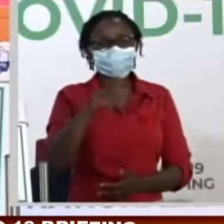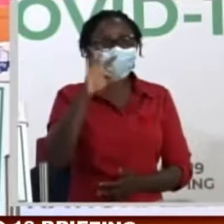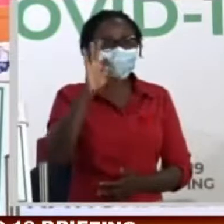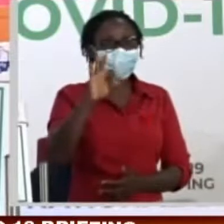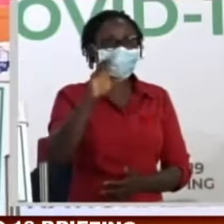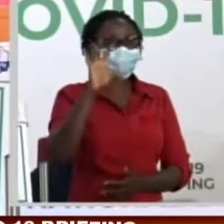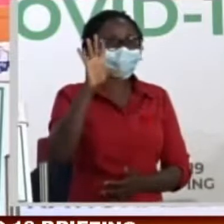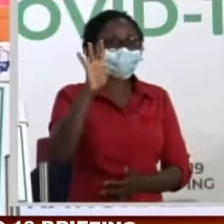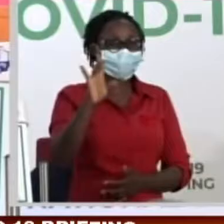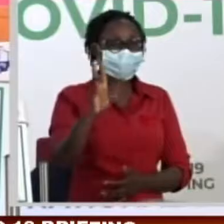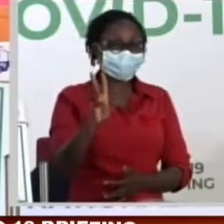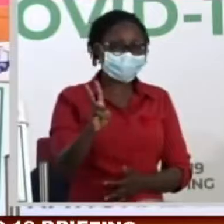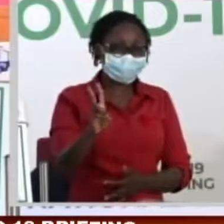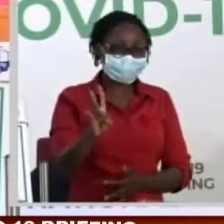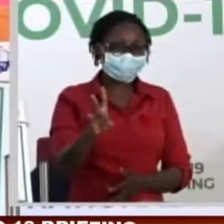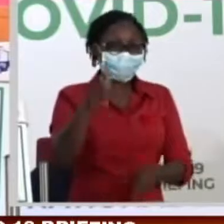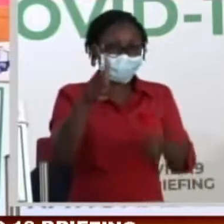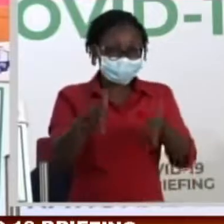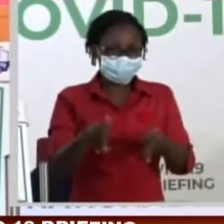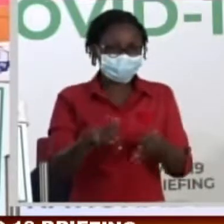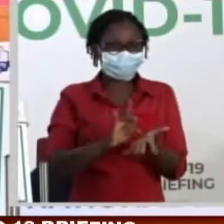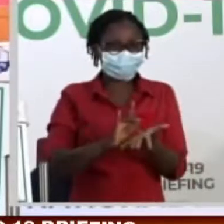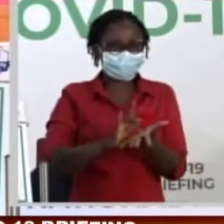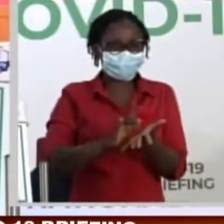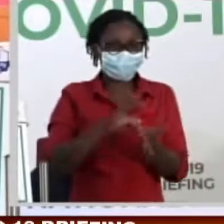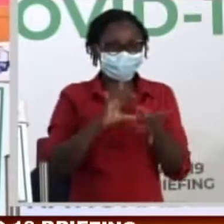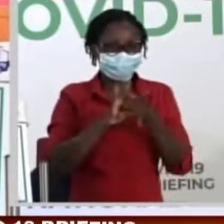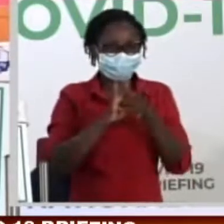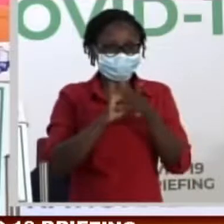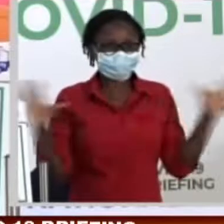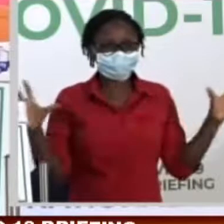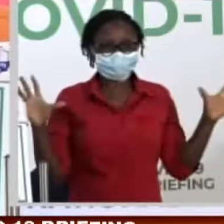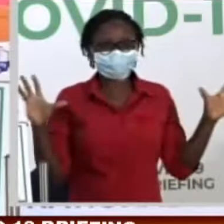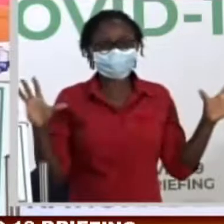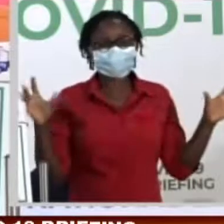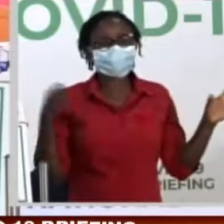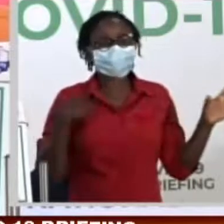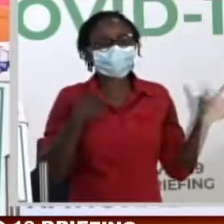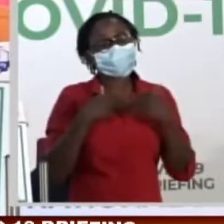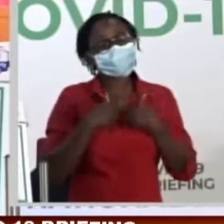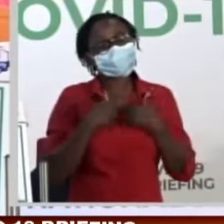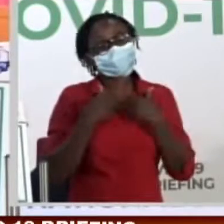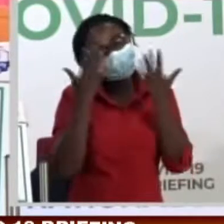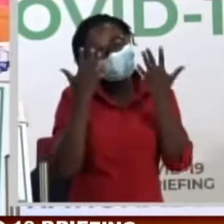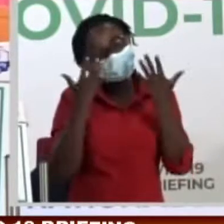36,497 persons successfully treated and discharged. We have sadly had